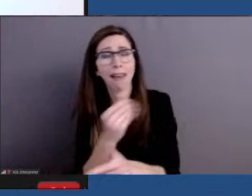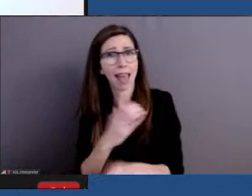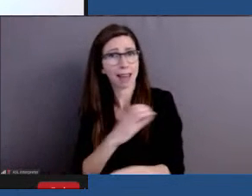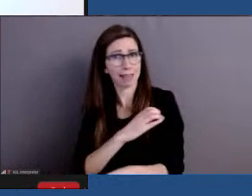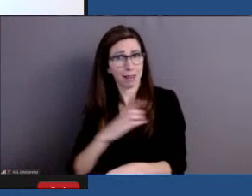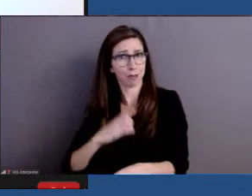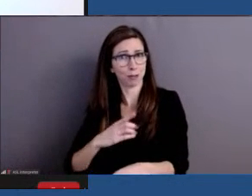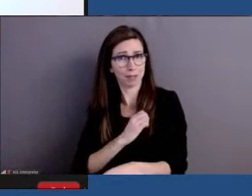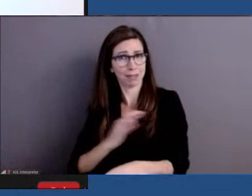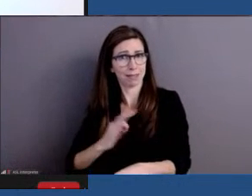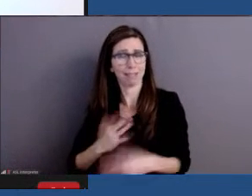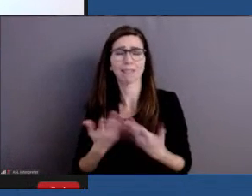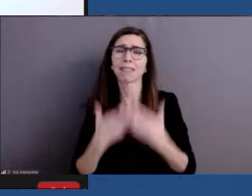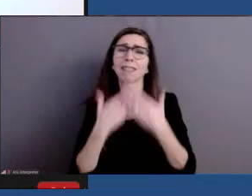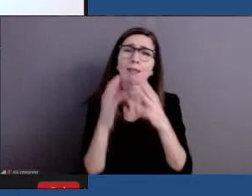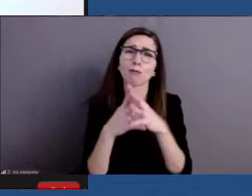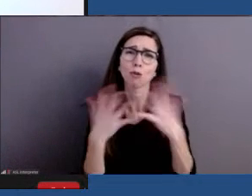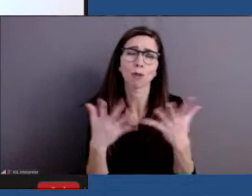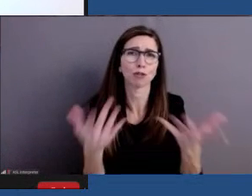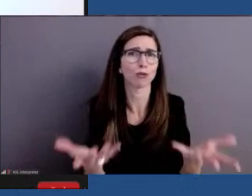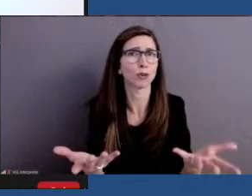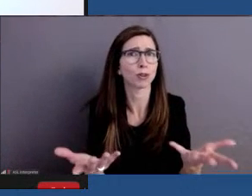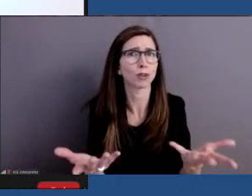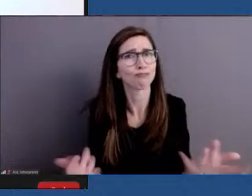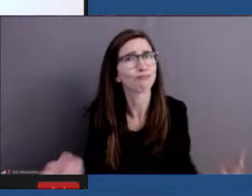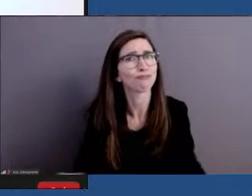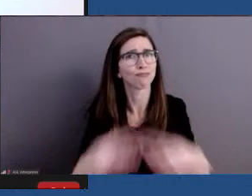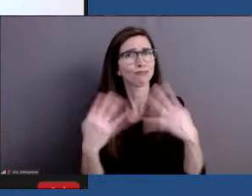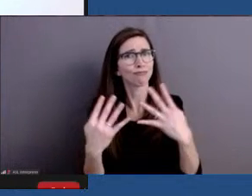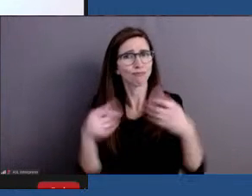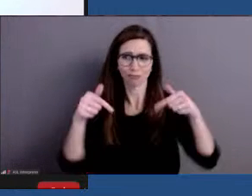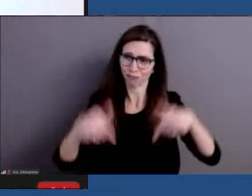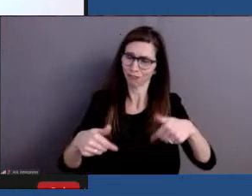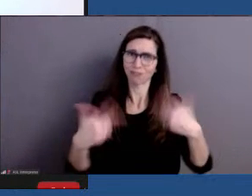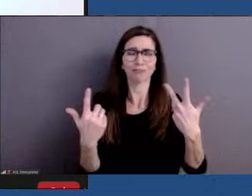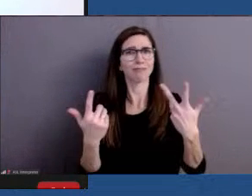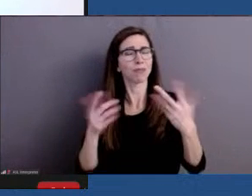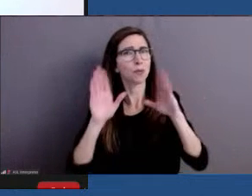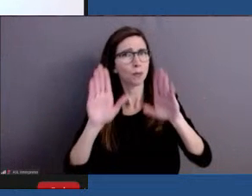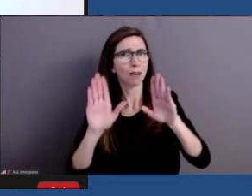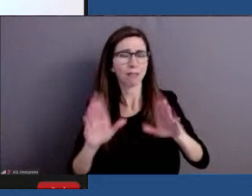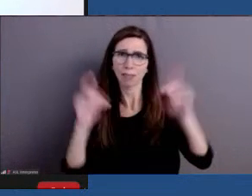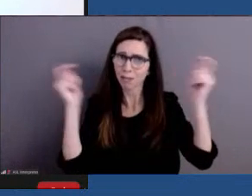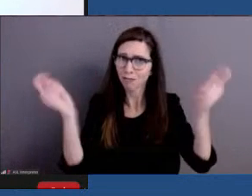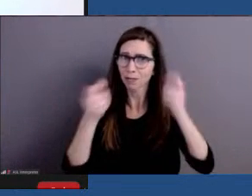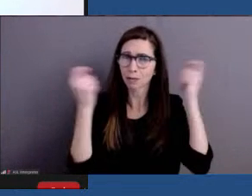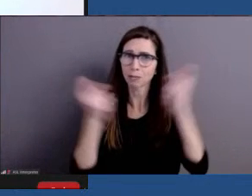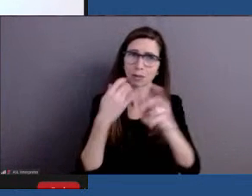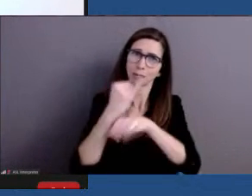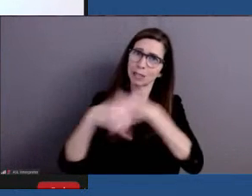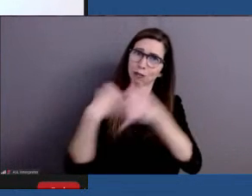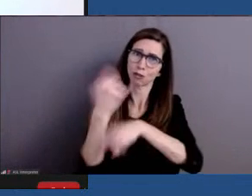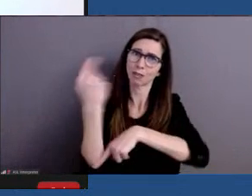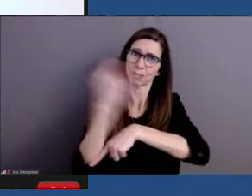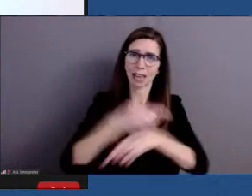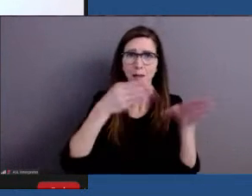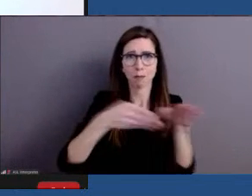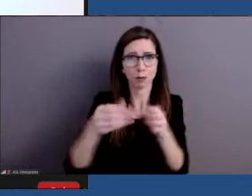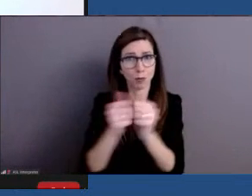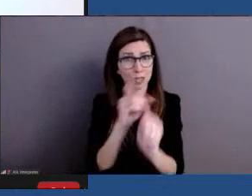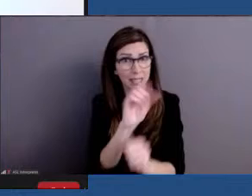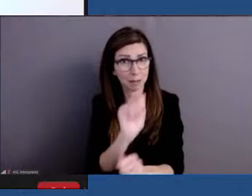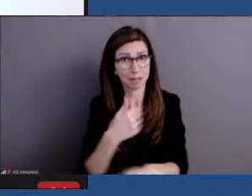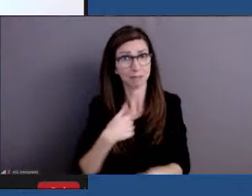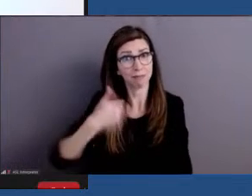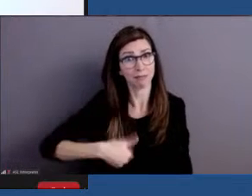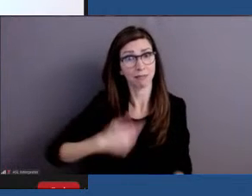with Disabilities. And thank you for the opportunity to speak with you today. My name is Kathleen